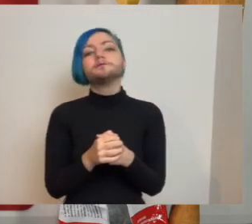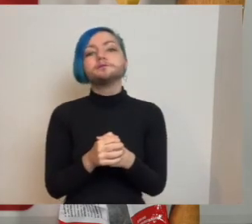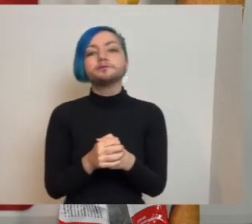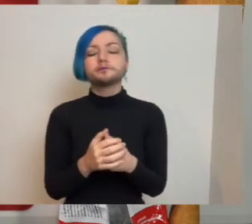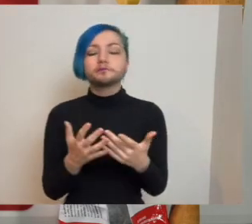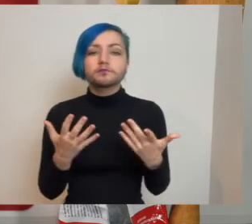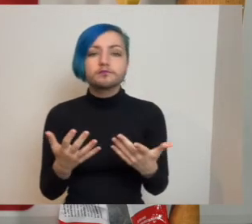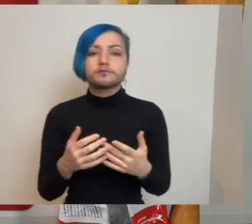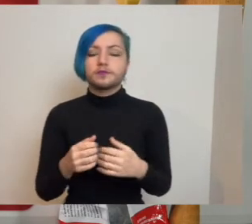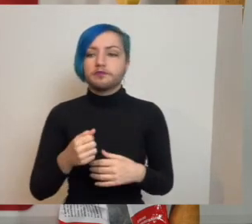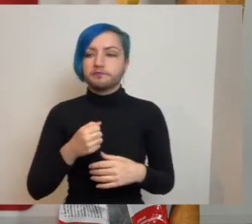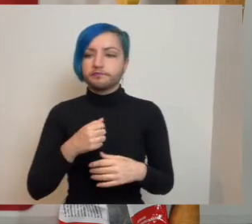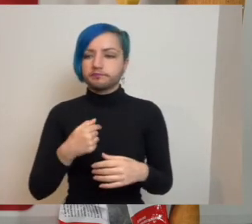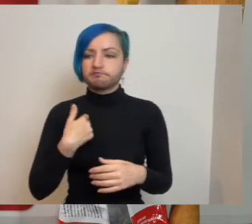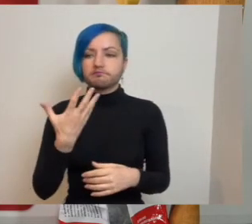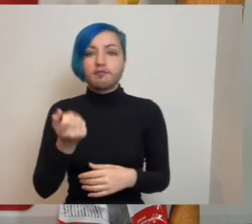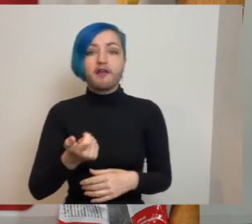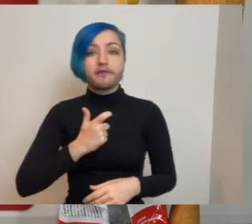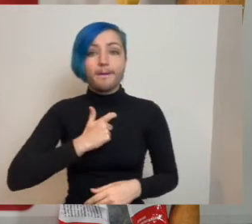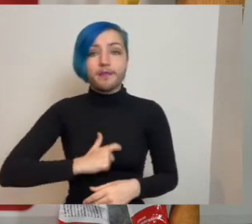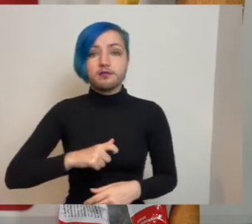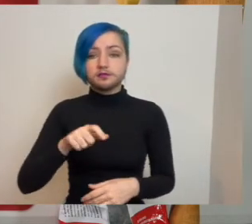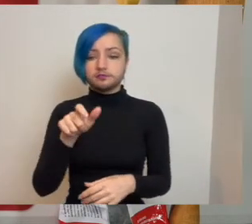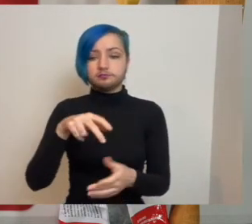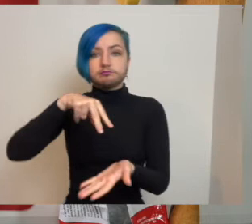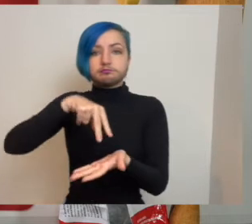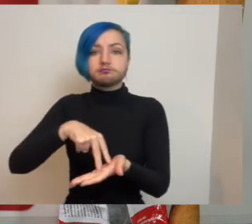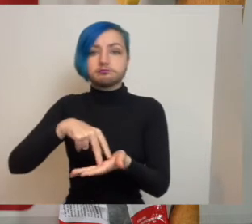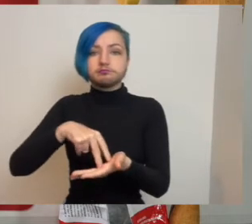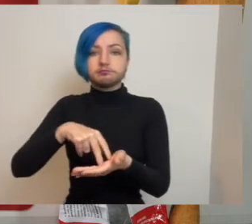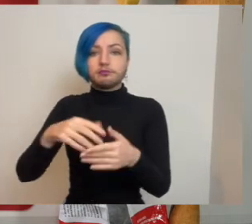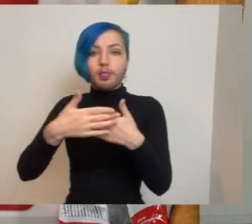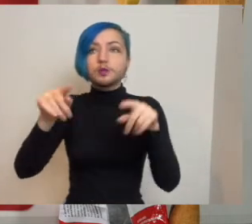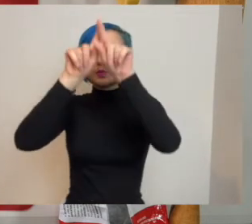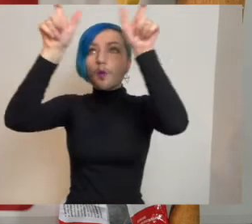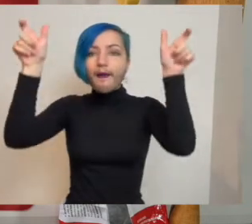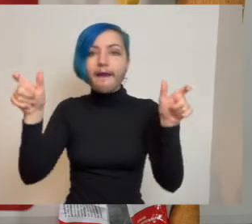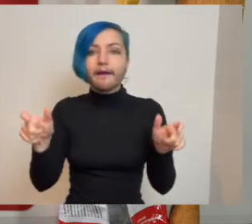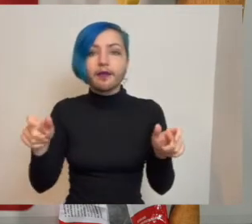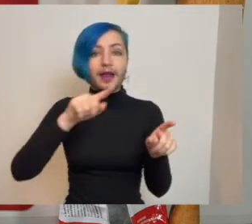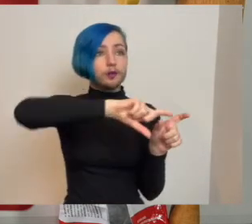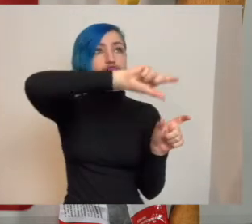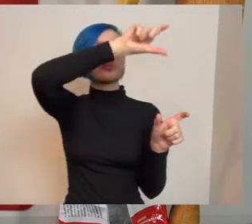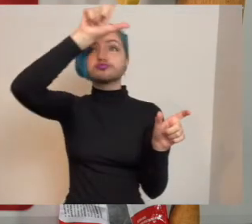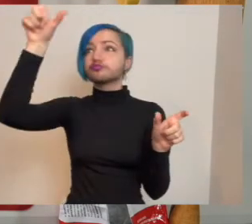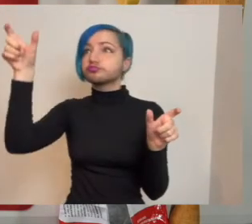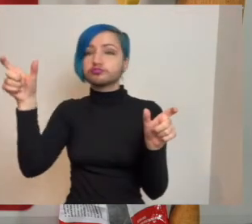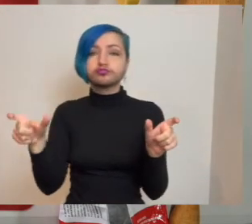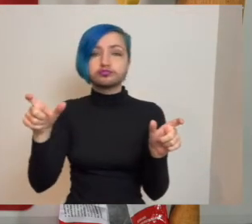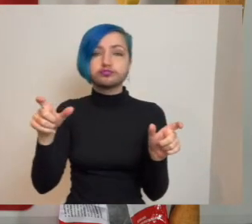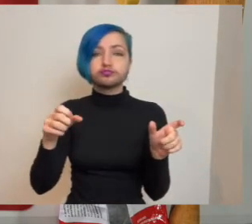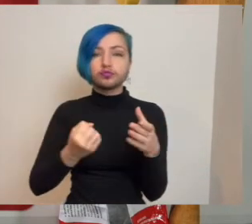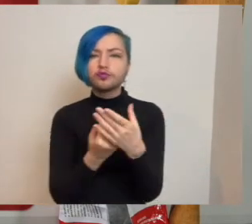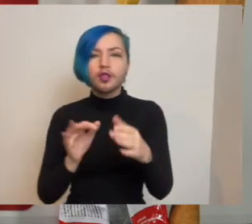So for my composition, I've got this figure in a doorway and a threshold surrounded by this huge kind of sheaf